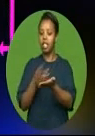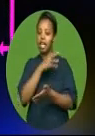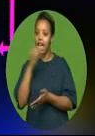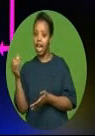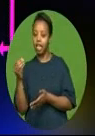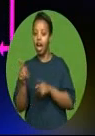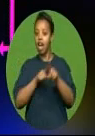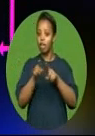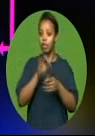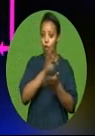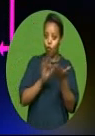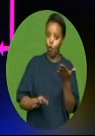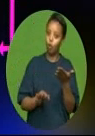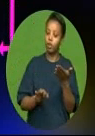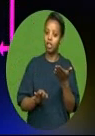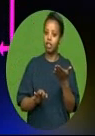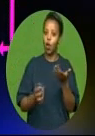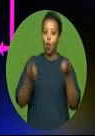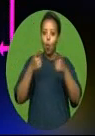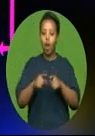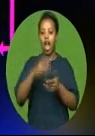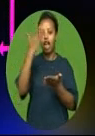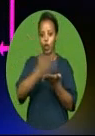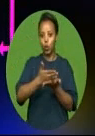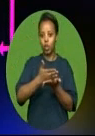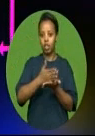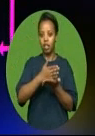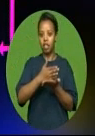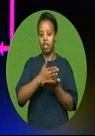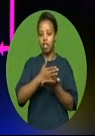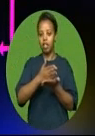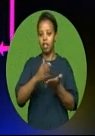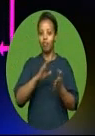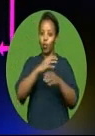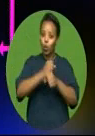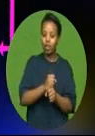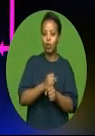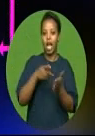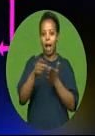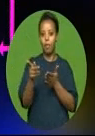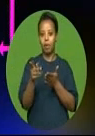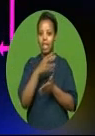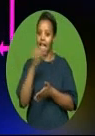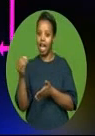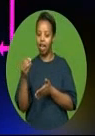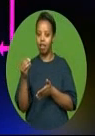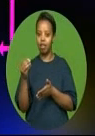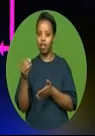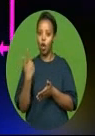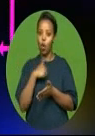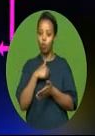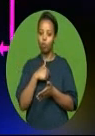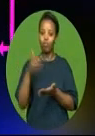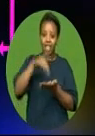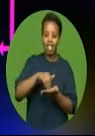and agreement forms, when executed, constitute a payment and